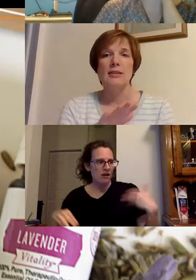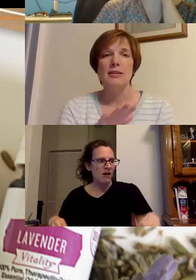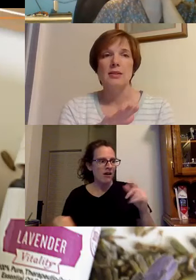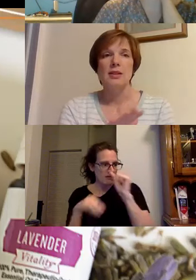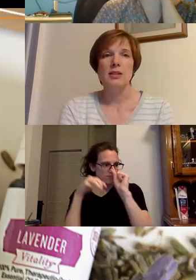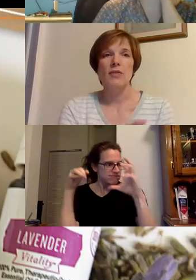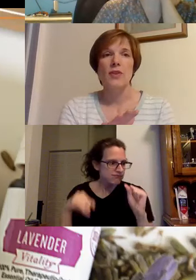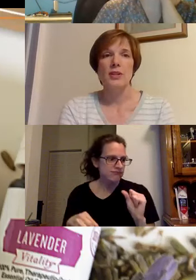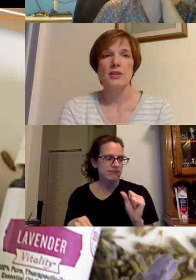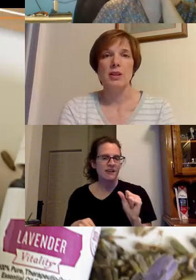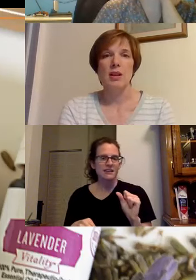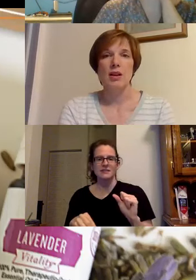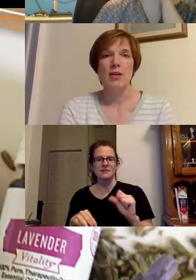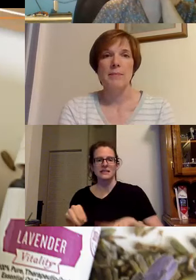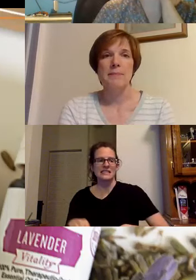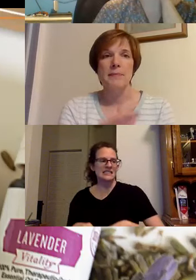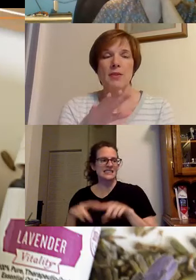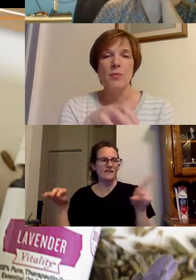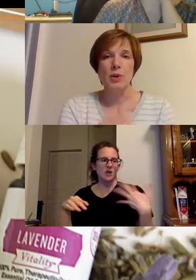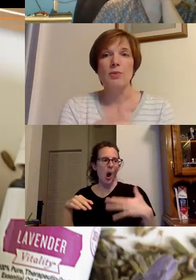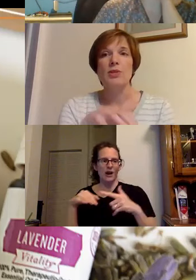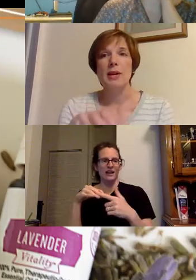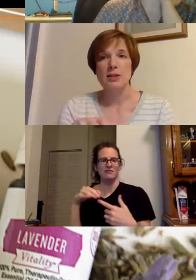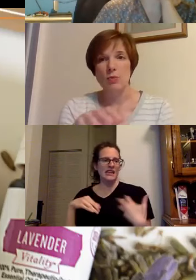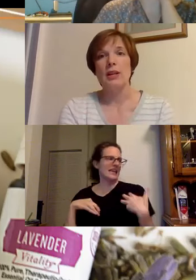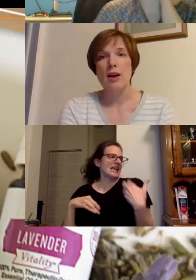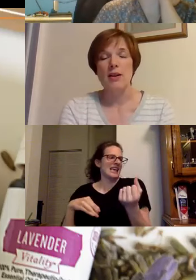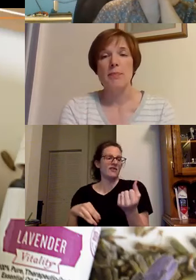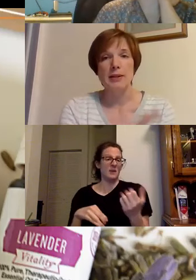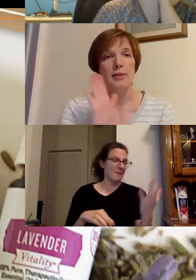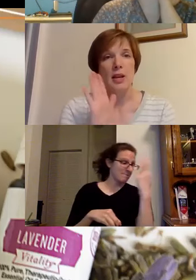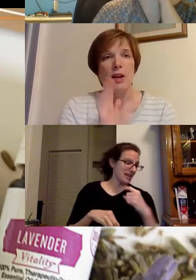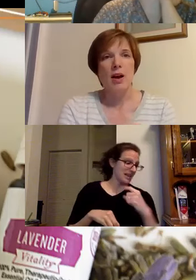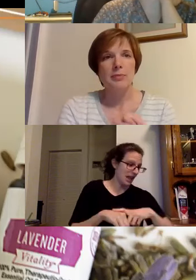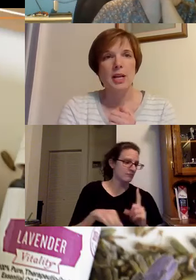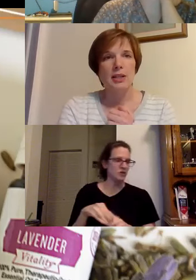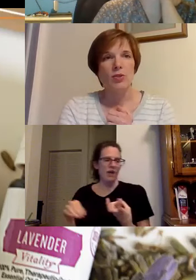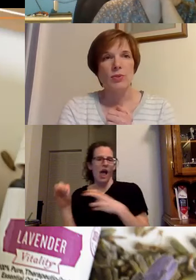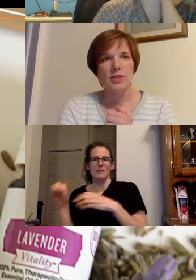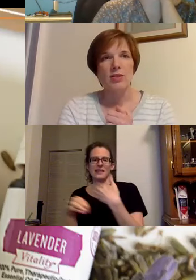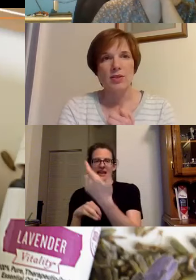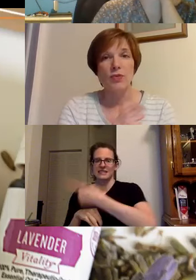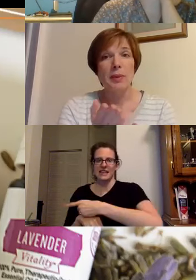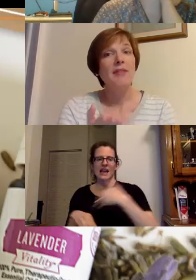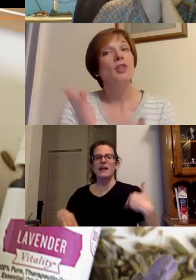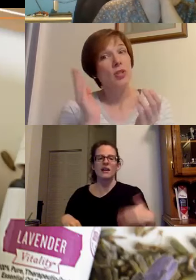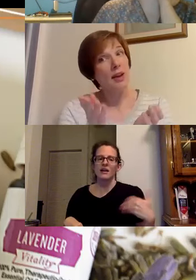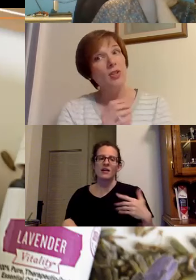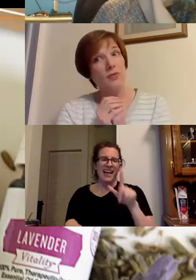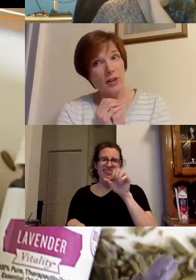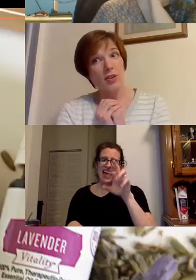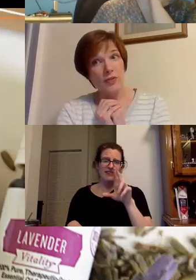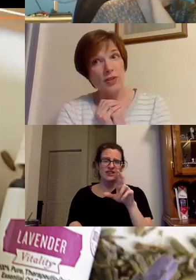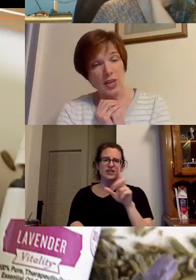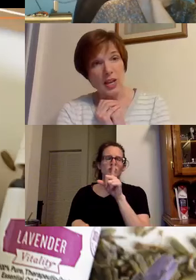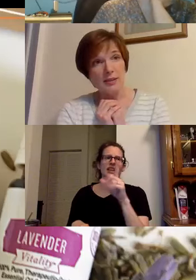at the difference from when he went to bed to when he got up. And I'm telling you, it's from lavender. So lavender